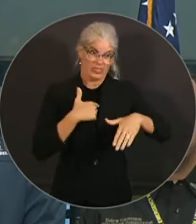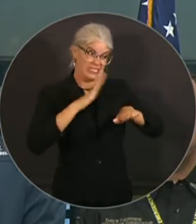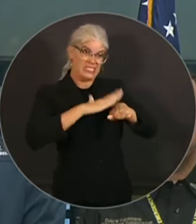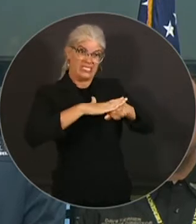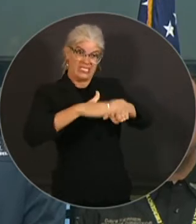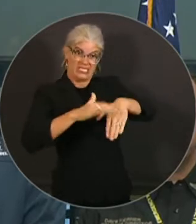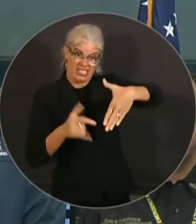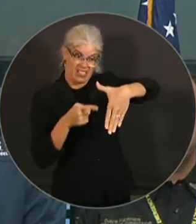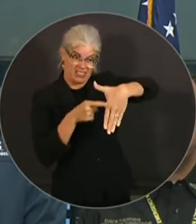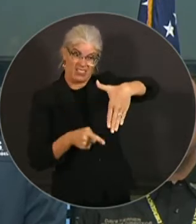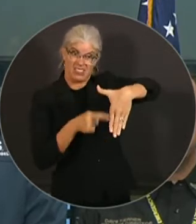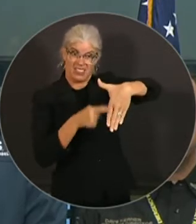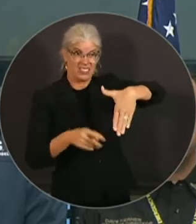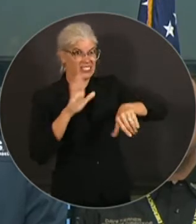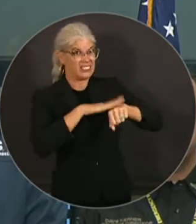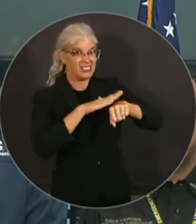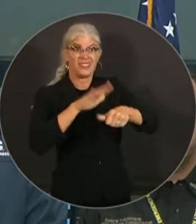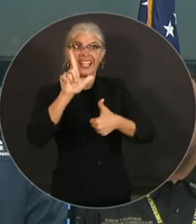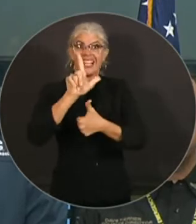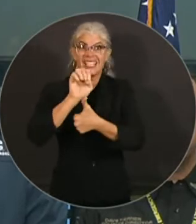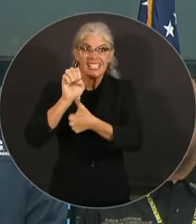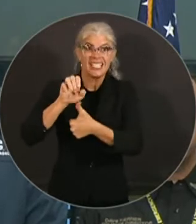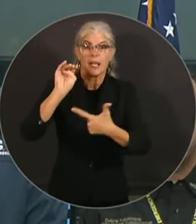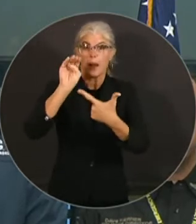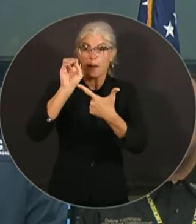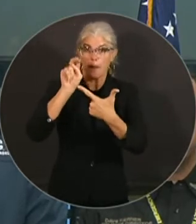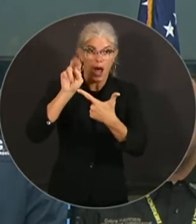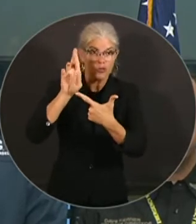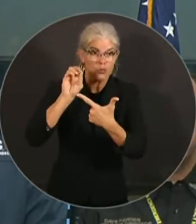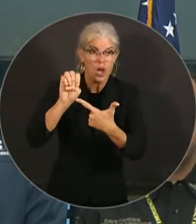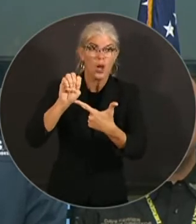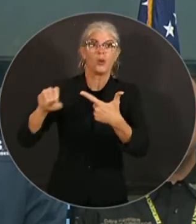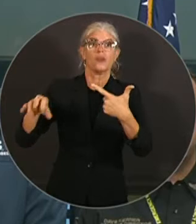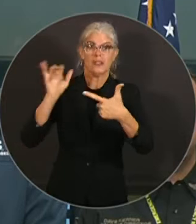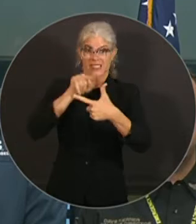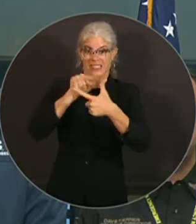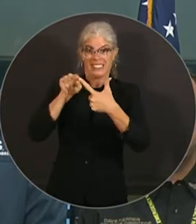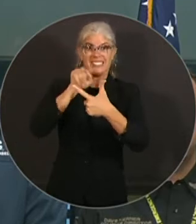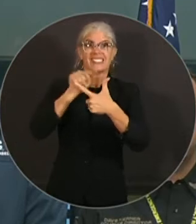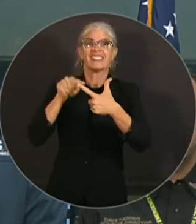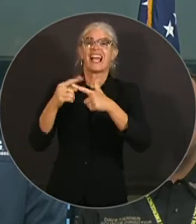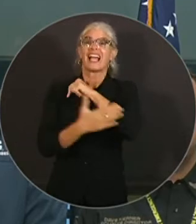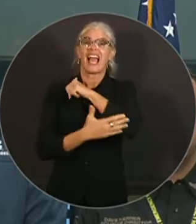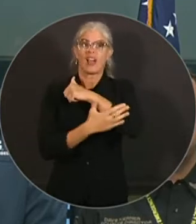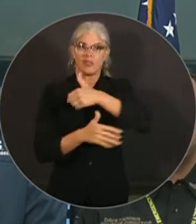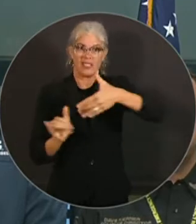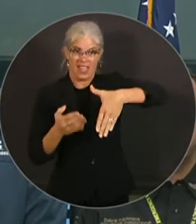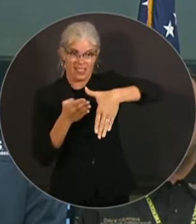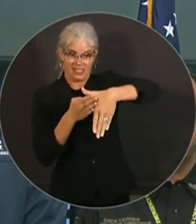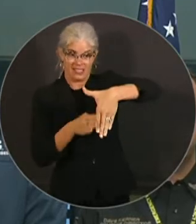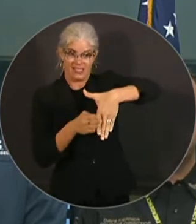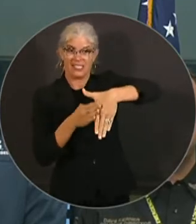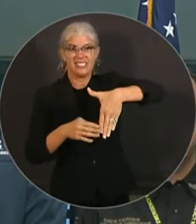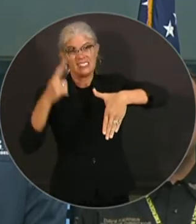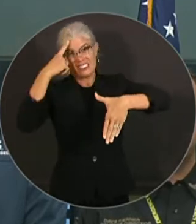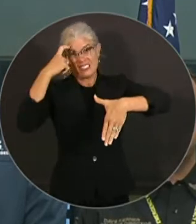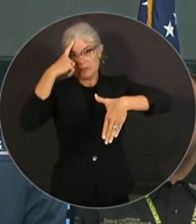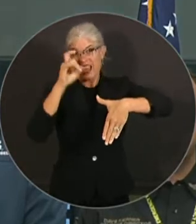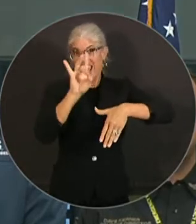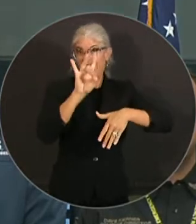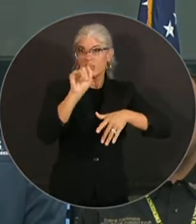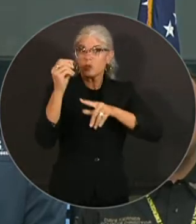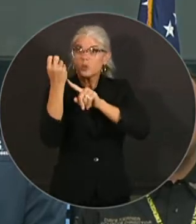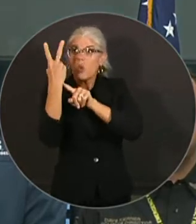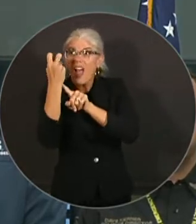Monroe County to the Dixie-Levy County line. Possibility of 8 to 12 feet of storm surge is forecast from